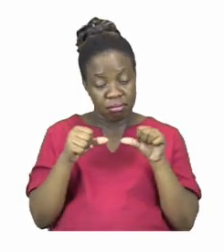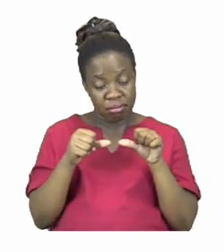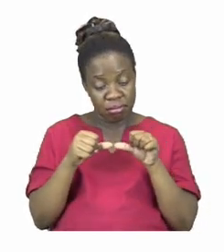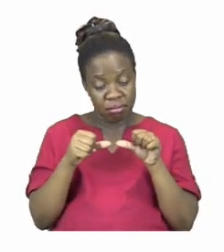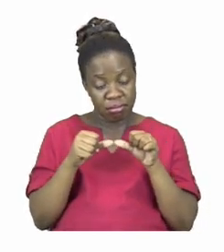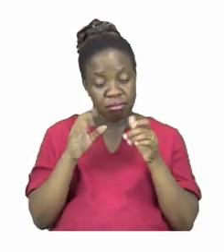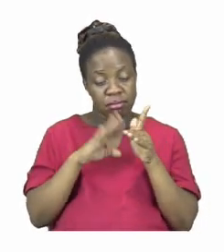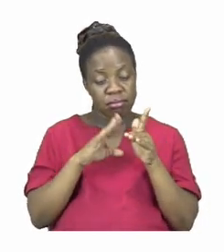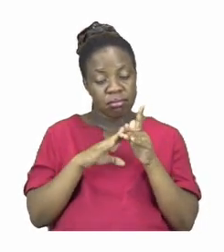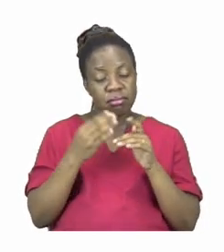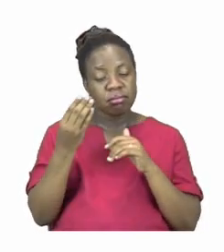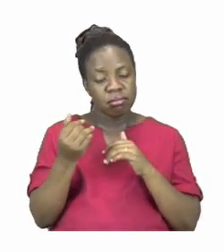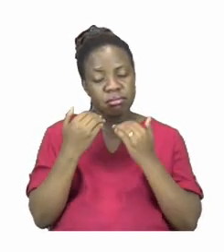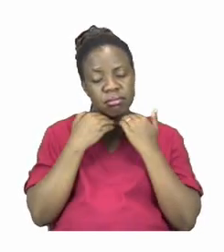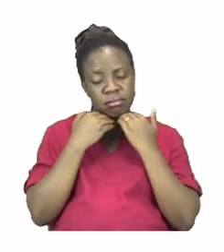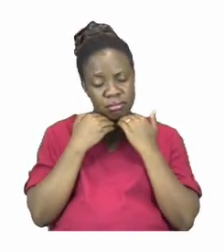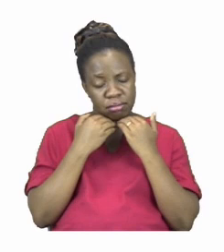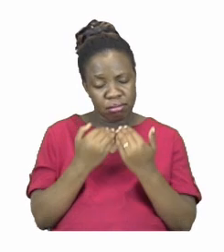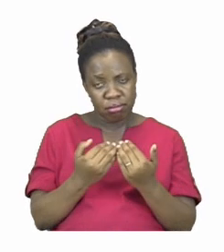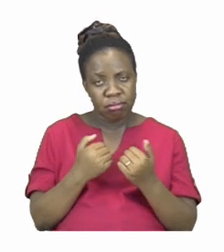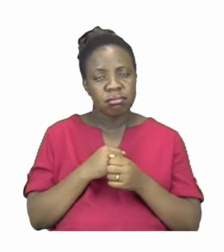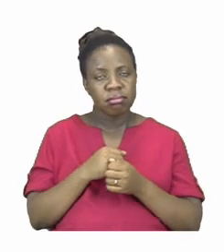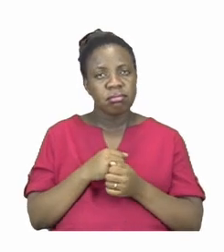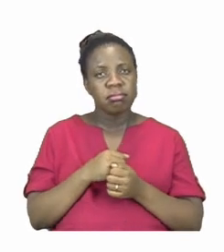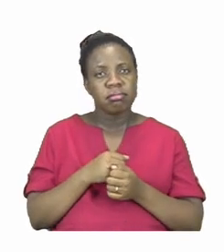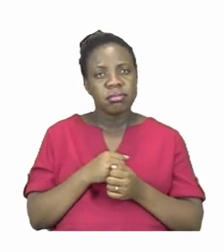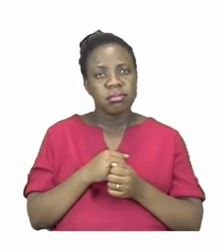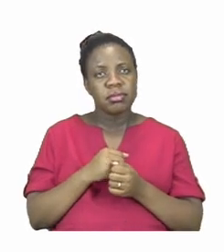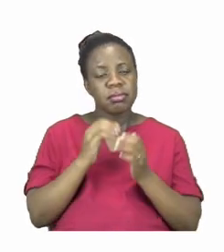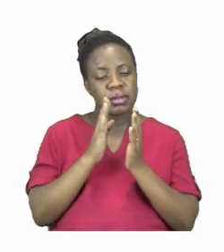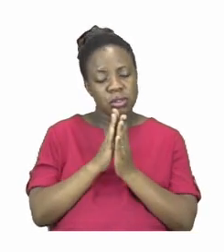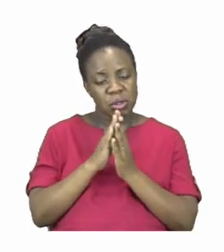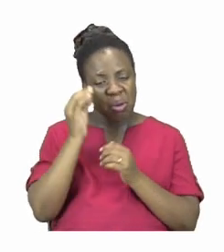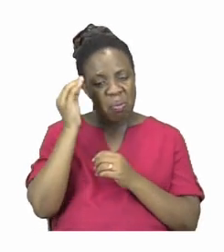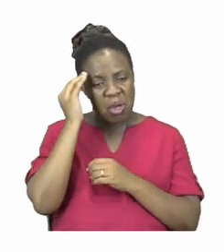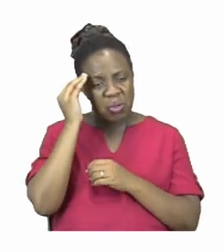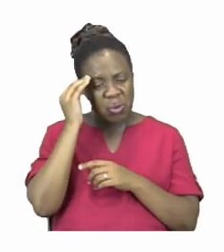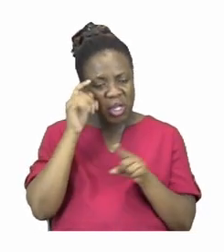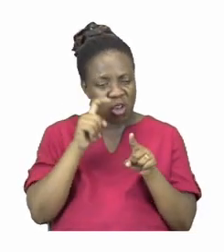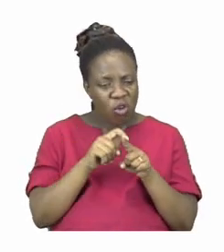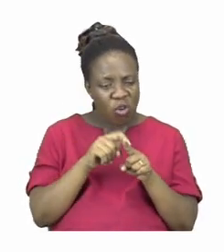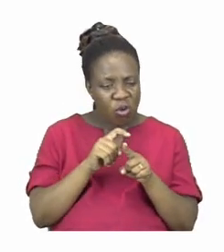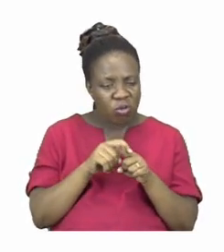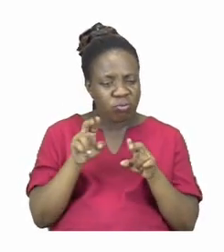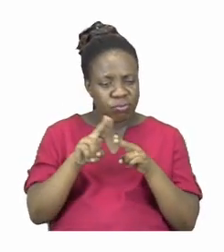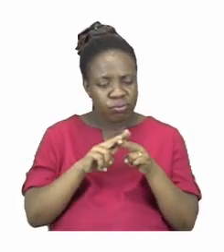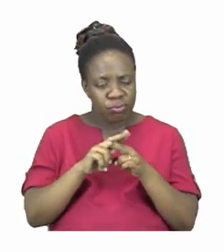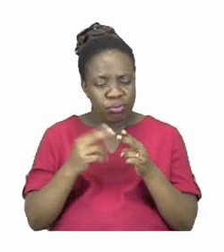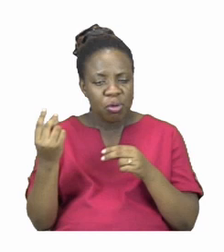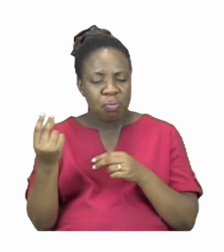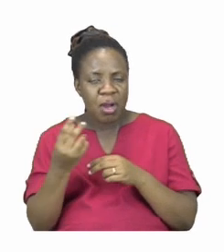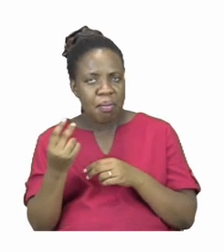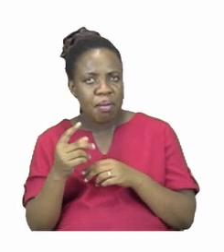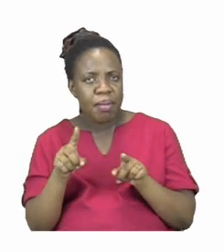job to make sure that we use, or rather know, the coins we need to use to buy. Here we have an